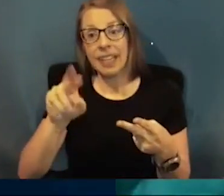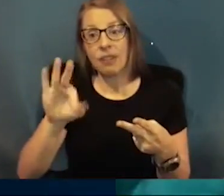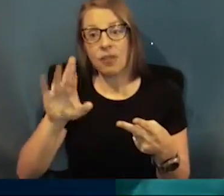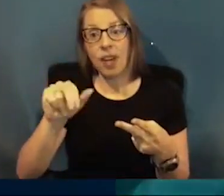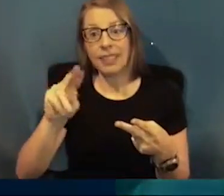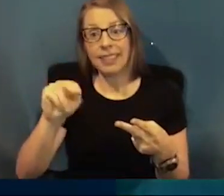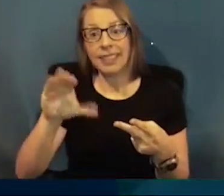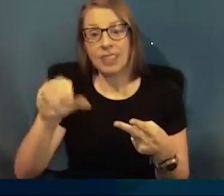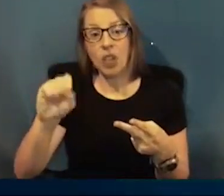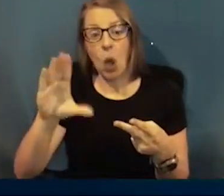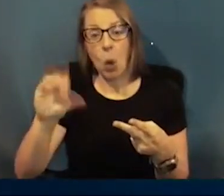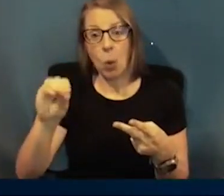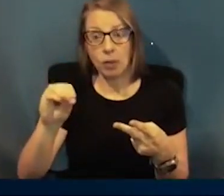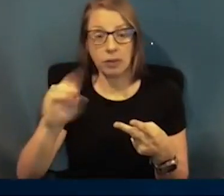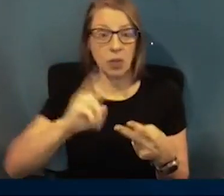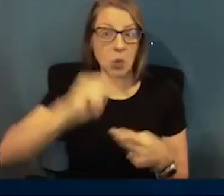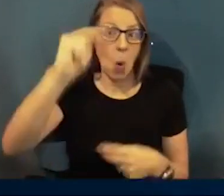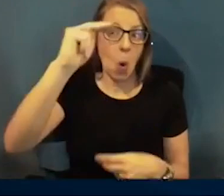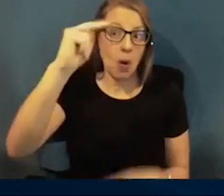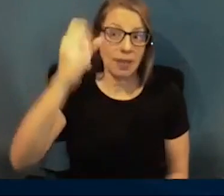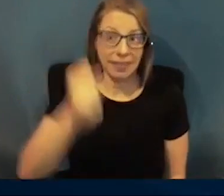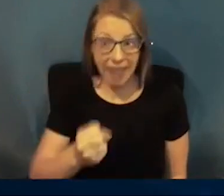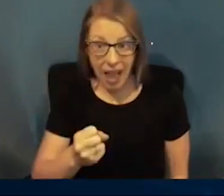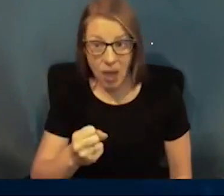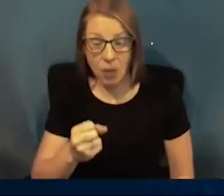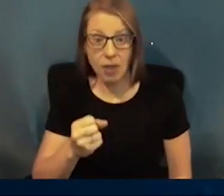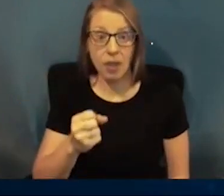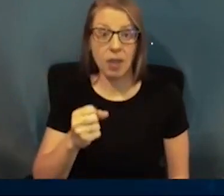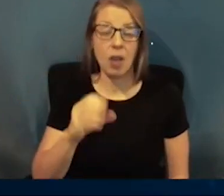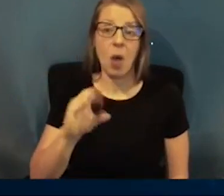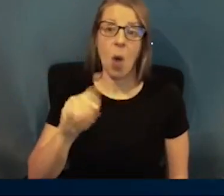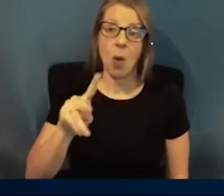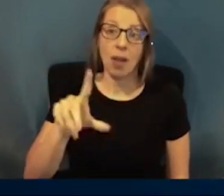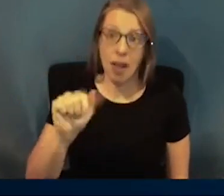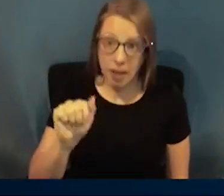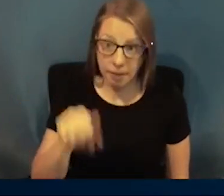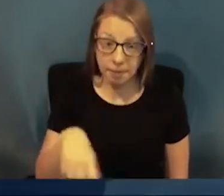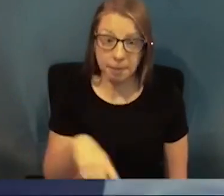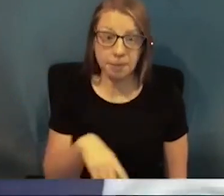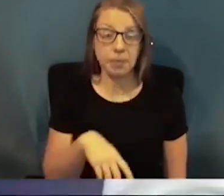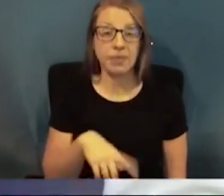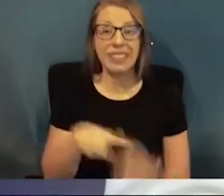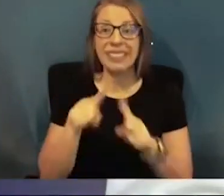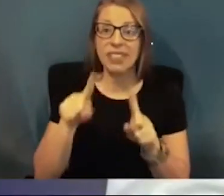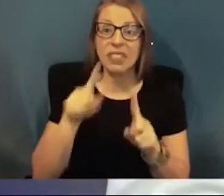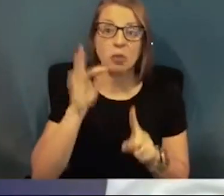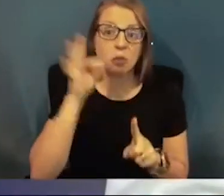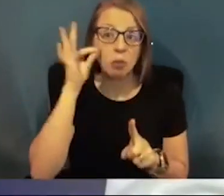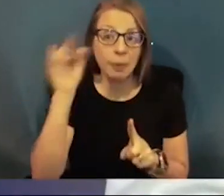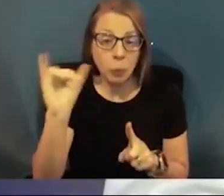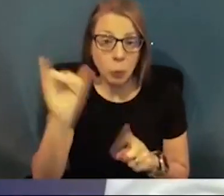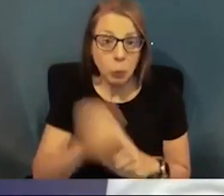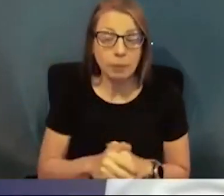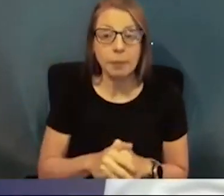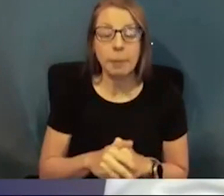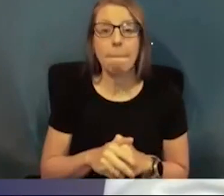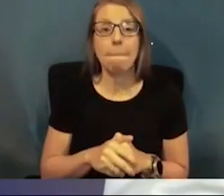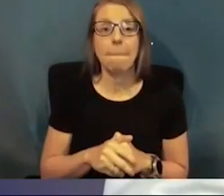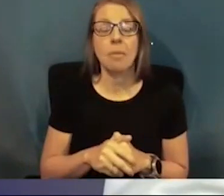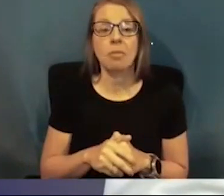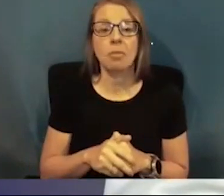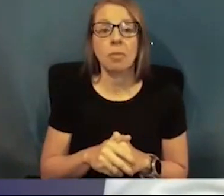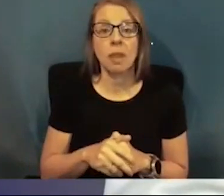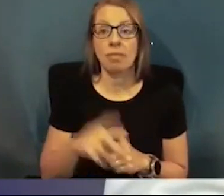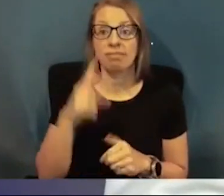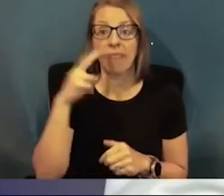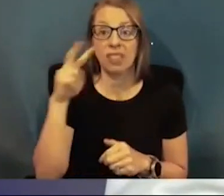plains, down to the Navajos, into Oklahoma, the Chickasaw Nation, and throughout Mexico. And even today, we have